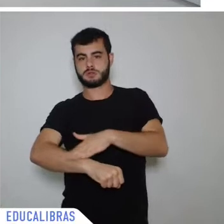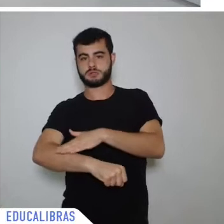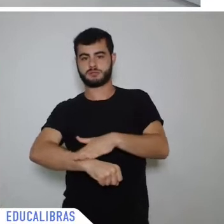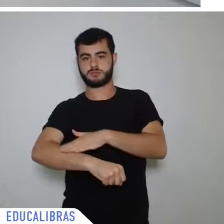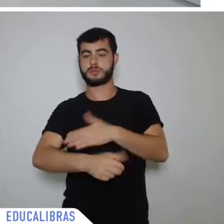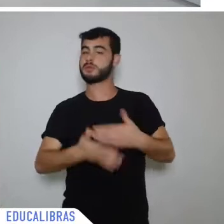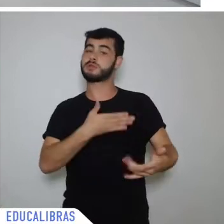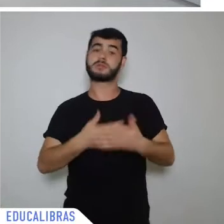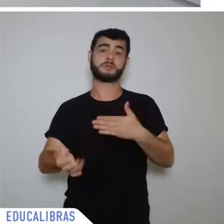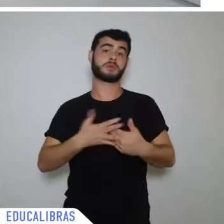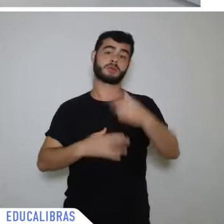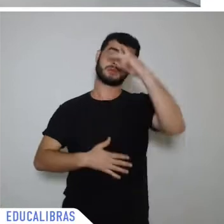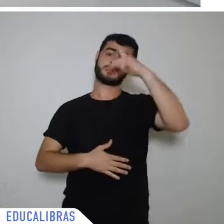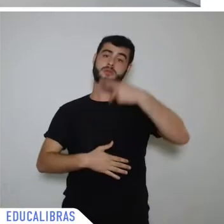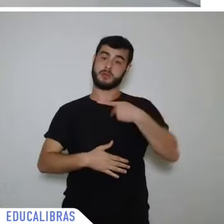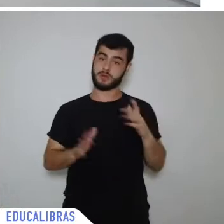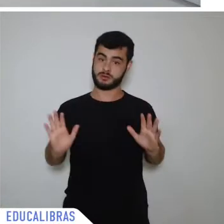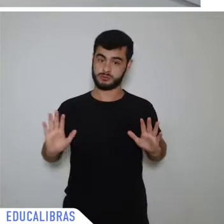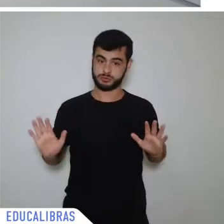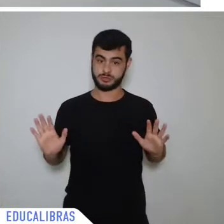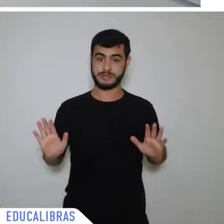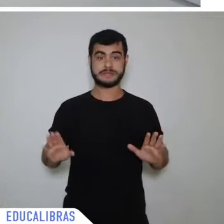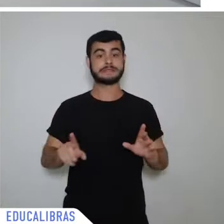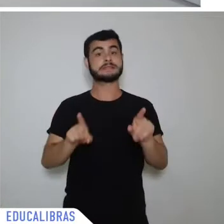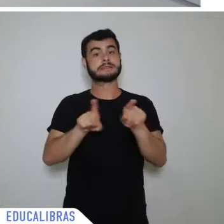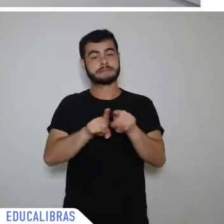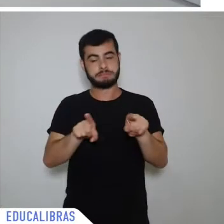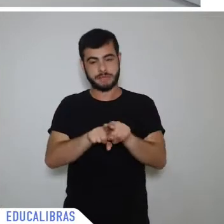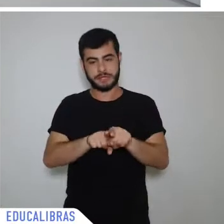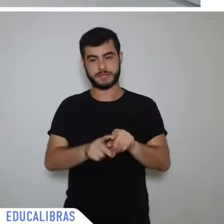benefit from racism, regardless of their will.